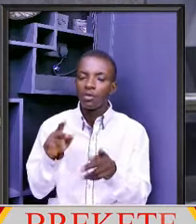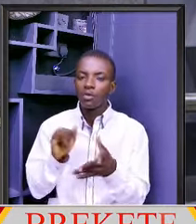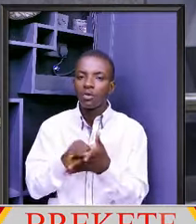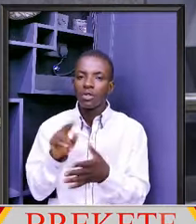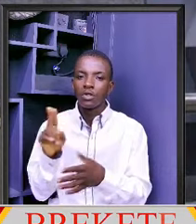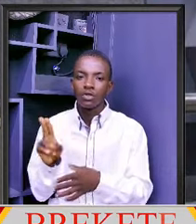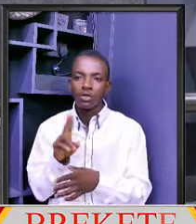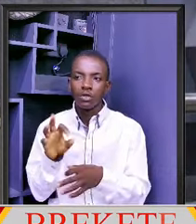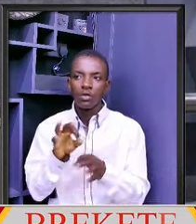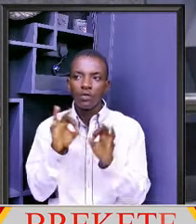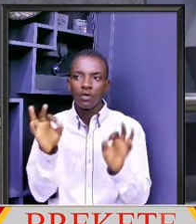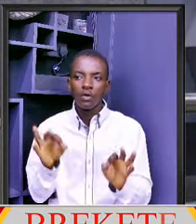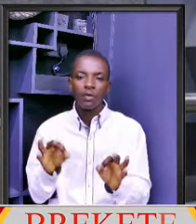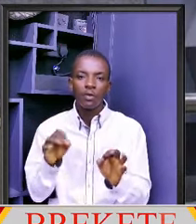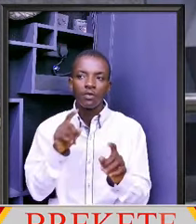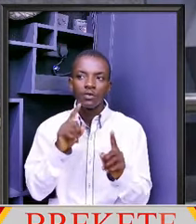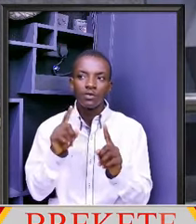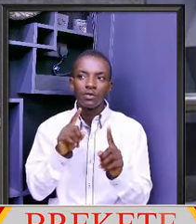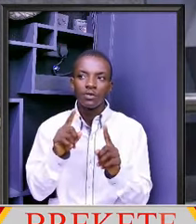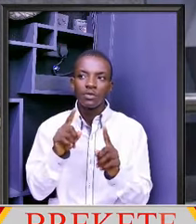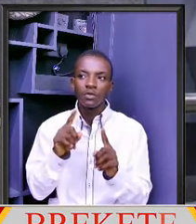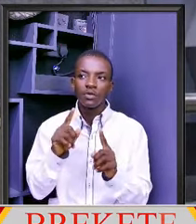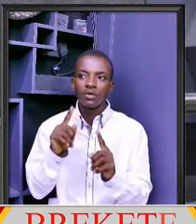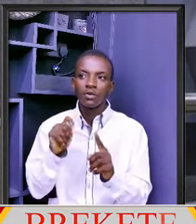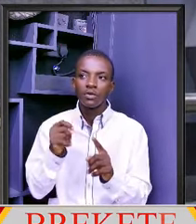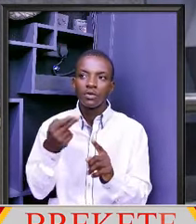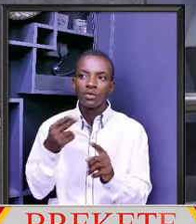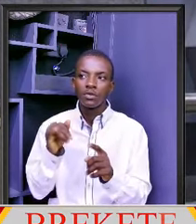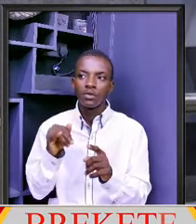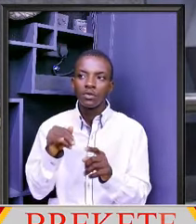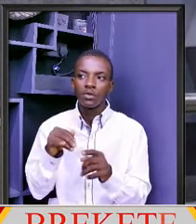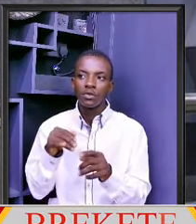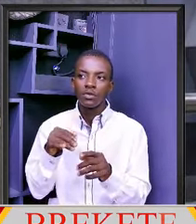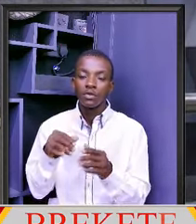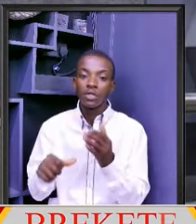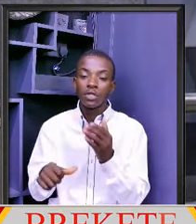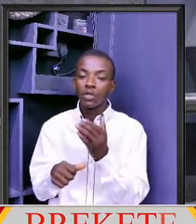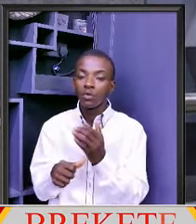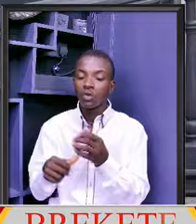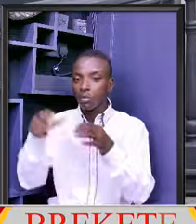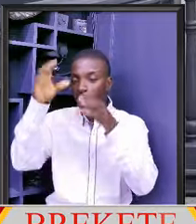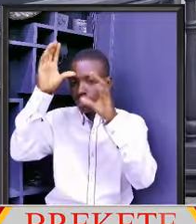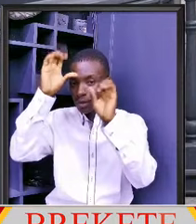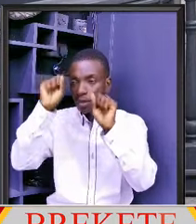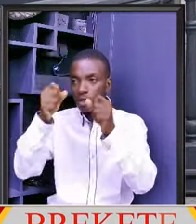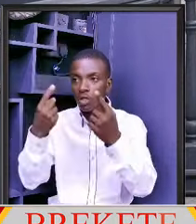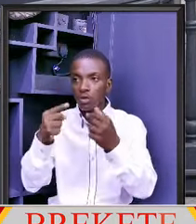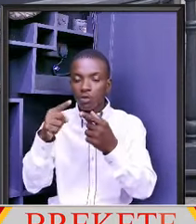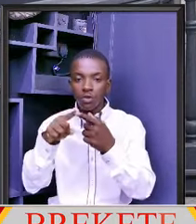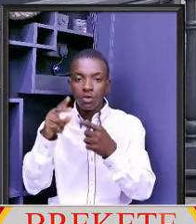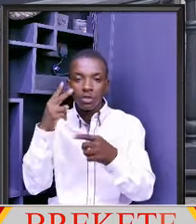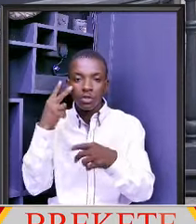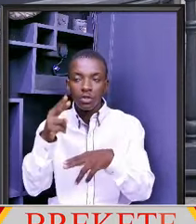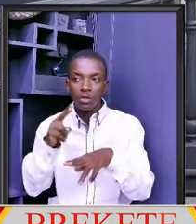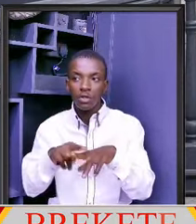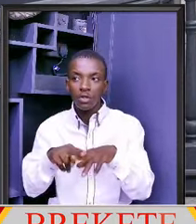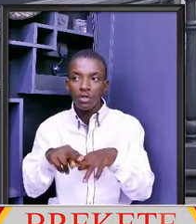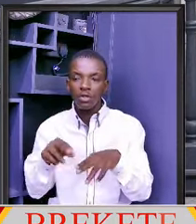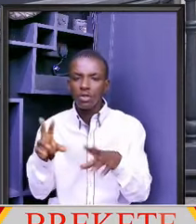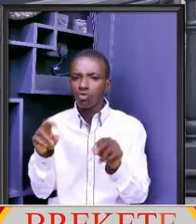using as a form of talk. I'm sorry to say this. This man that is a deputy president came to sit down and see. They said,